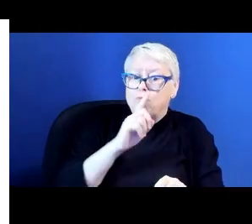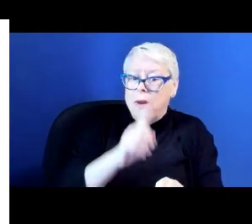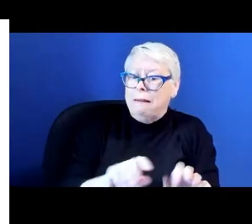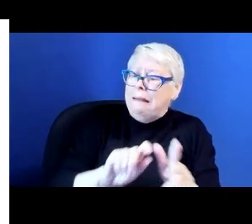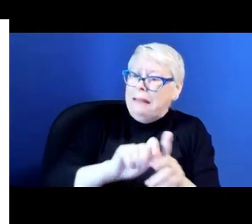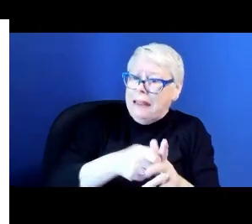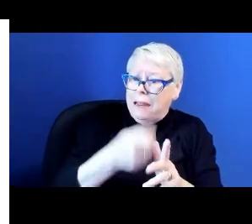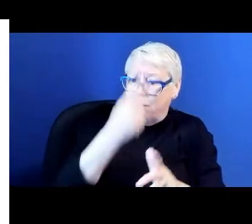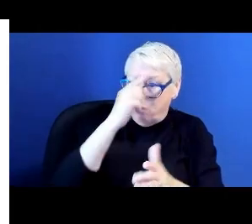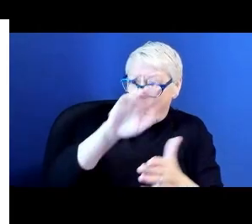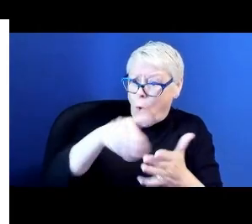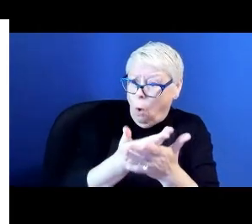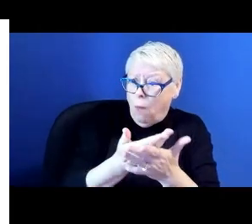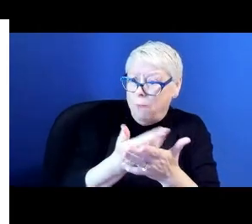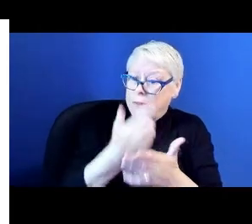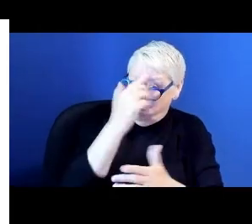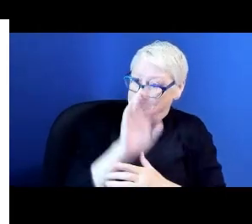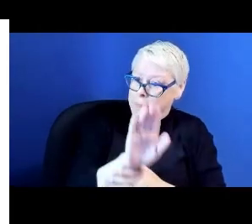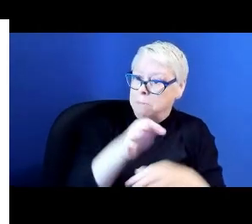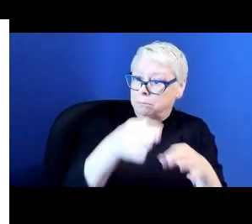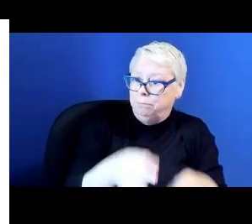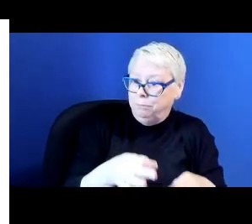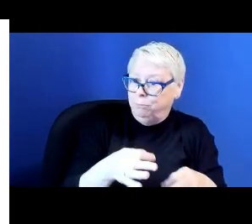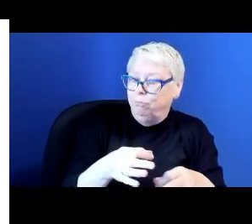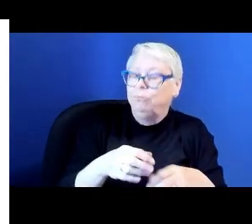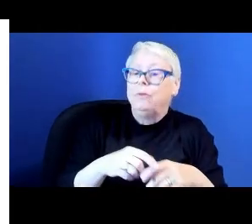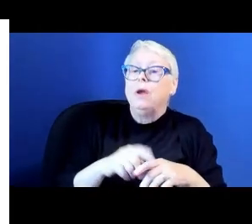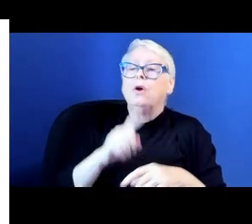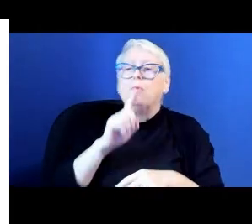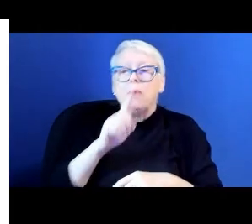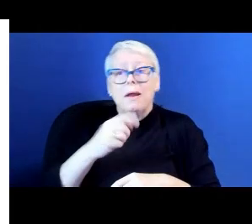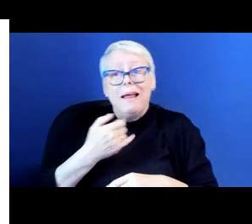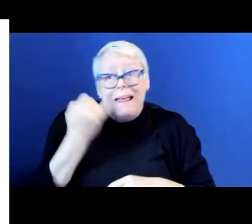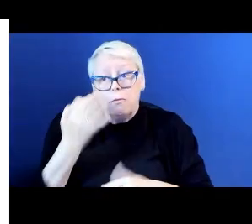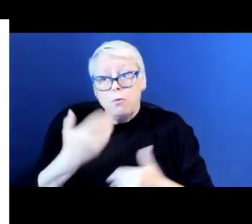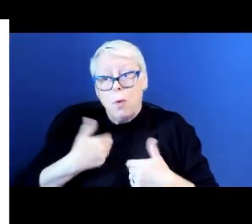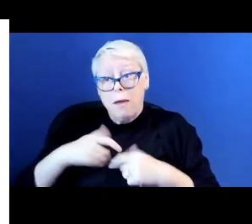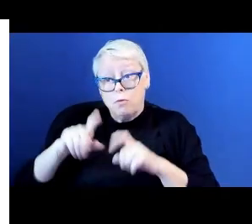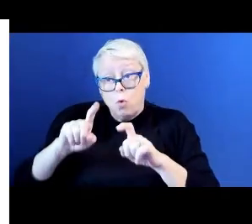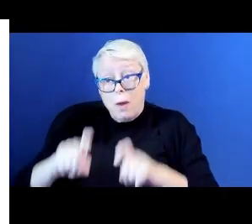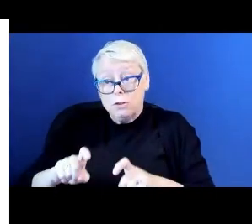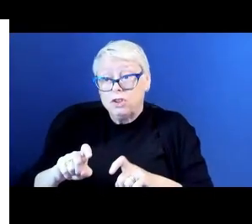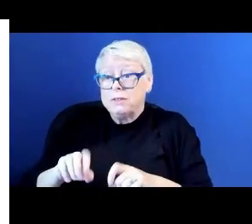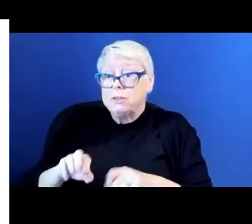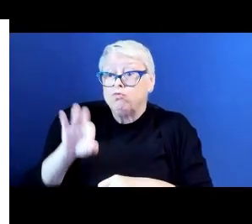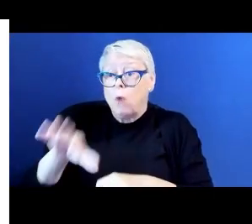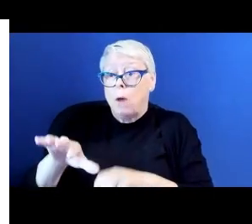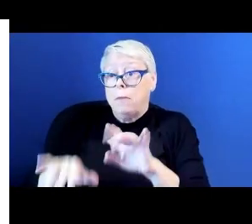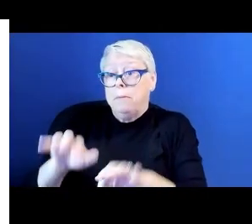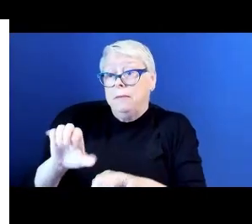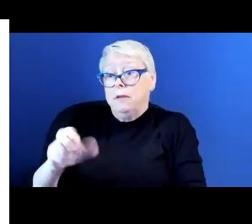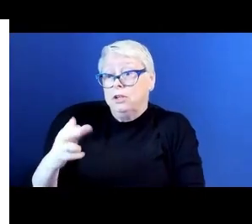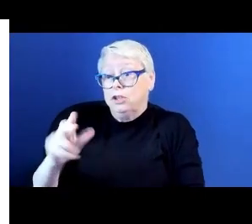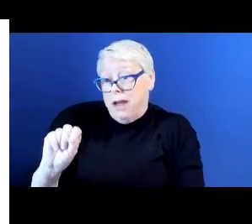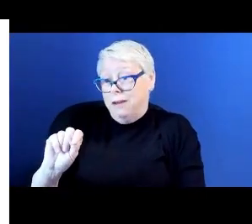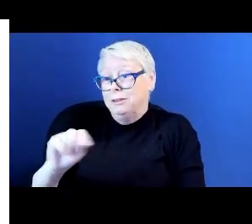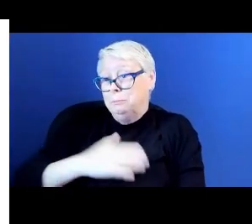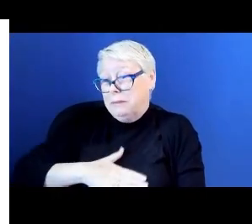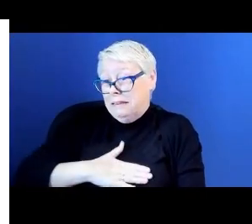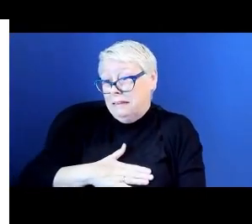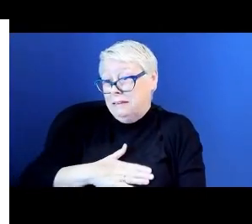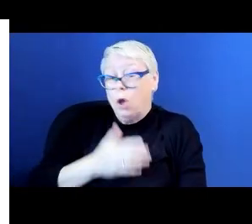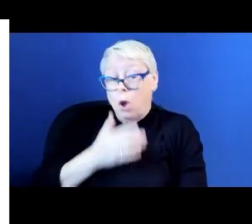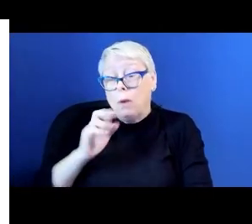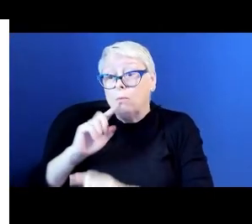you do, feel free to drop them in chat. We really want it to be two-side conversation so my colleagues can respond to